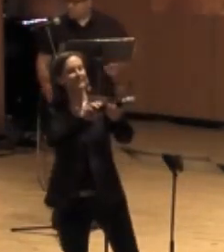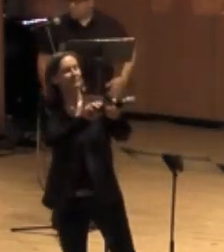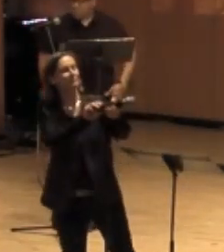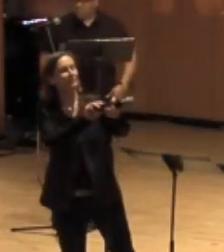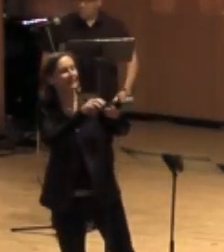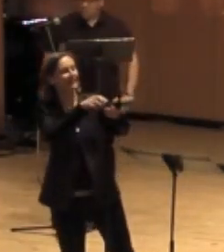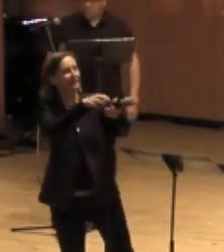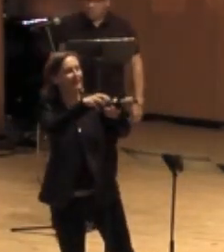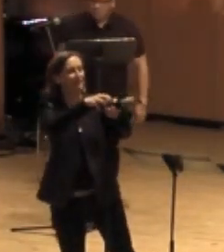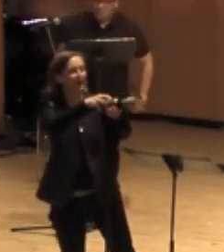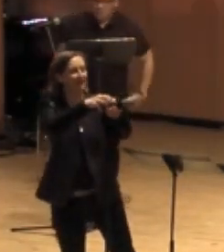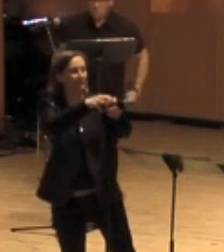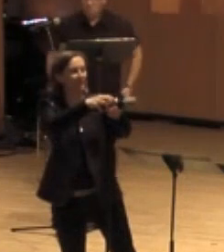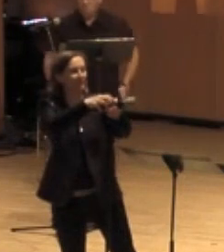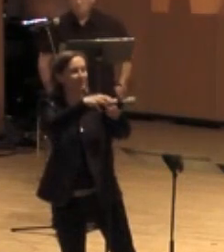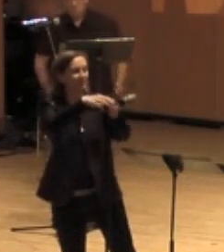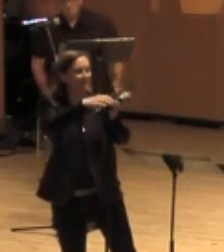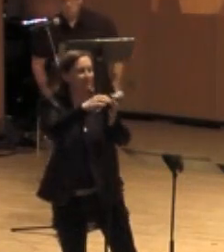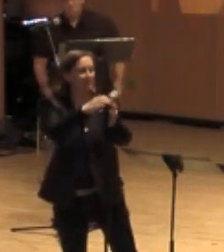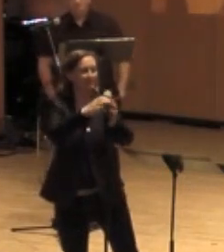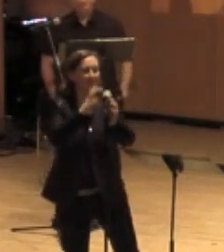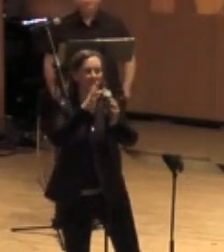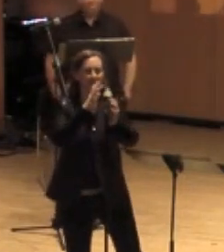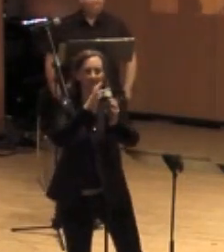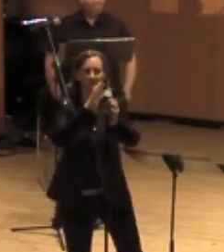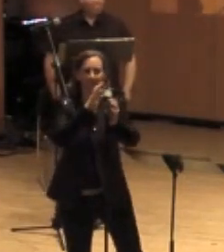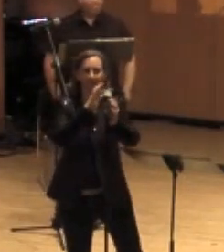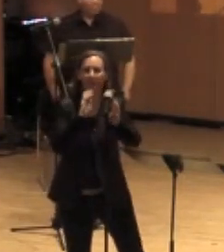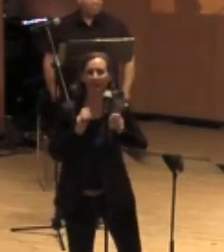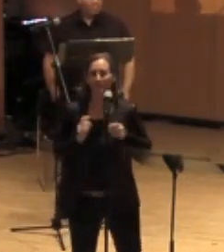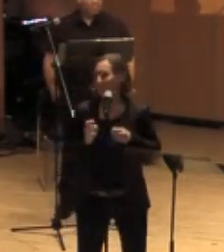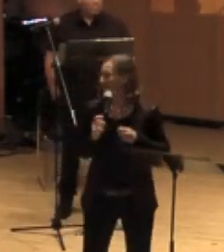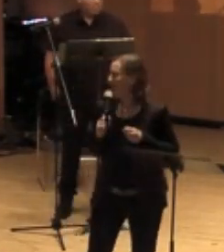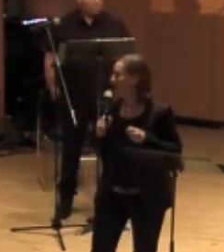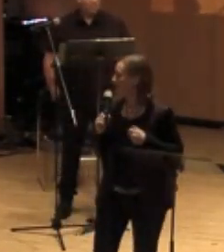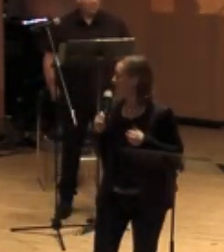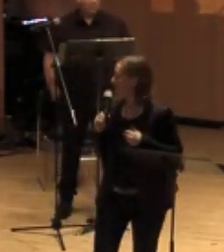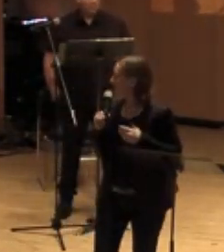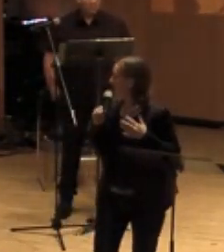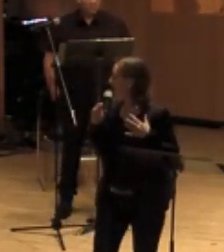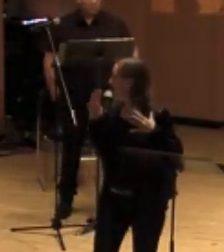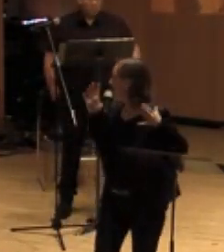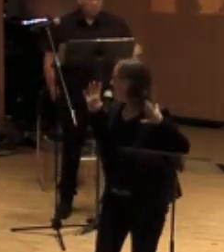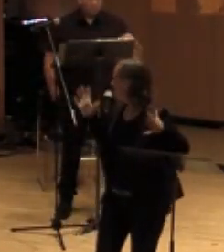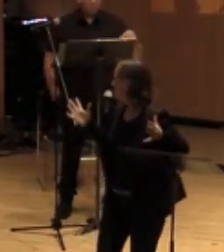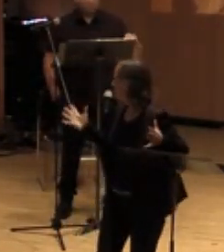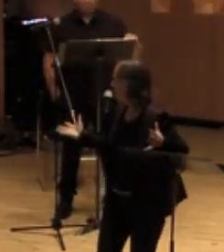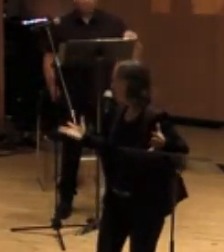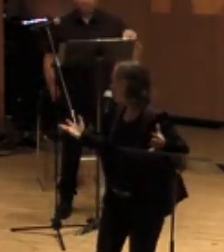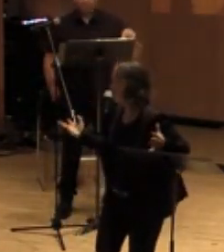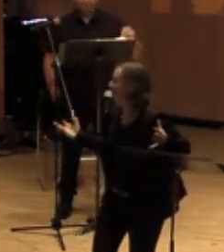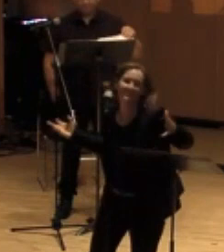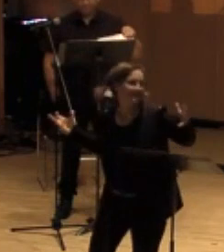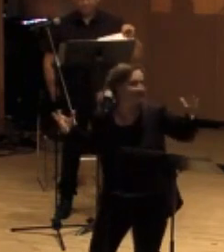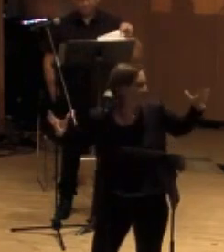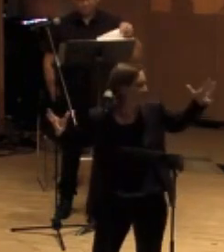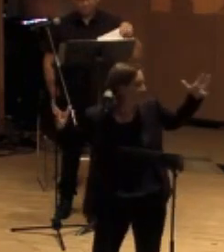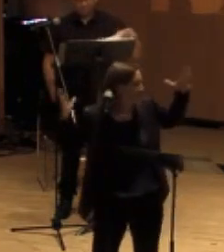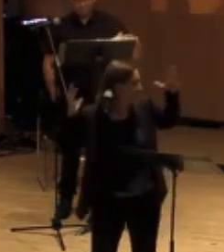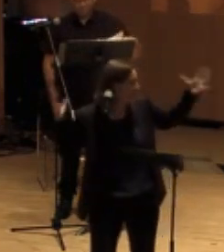um but here we are back to our original schedule okay um so this is the